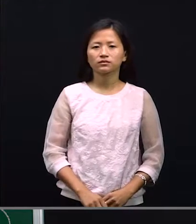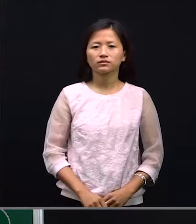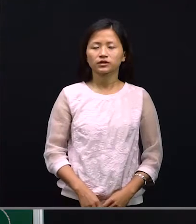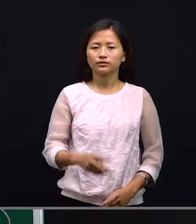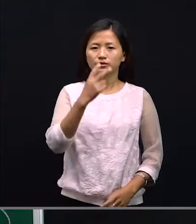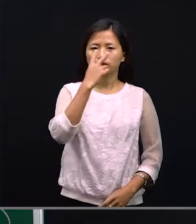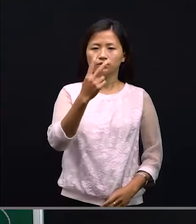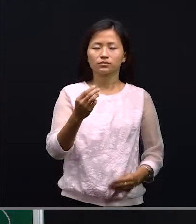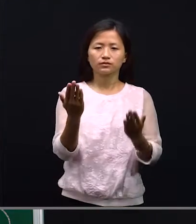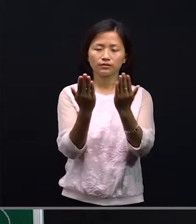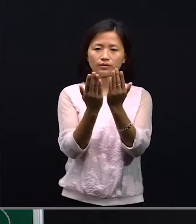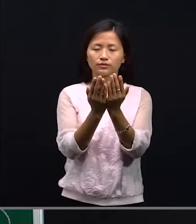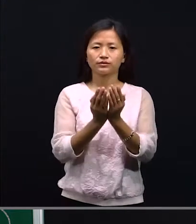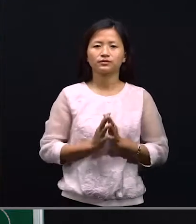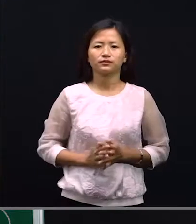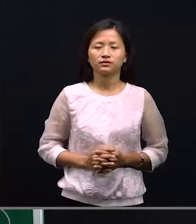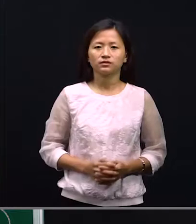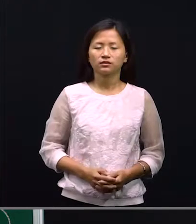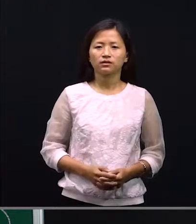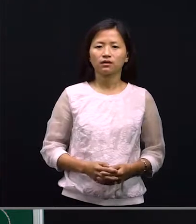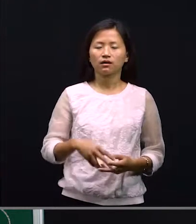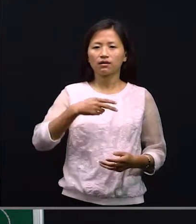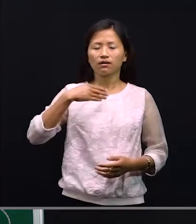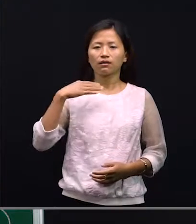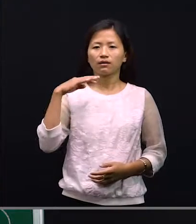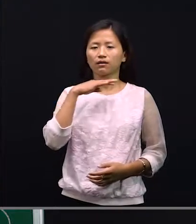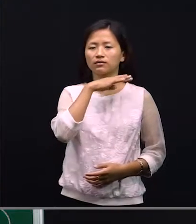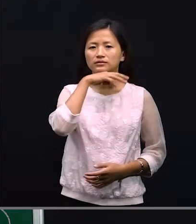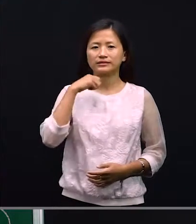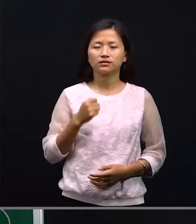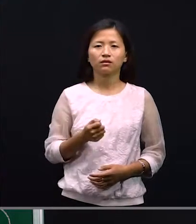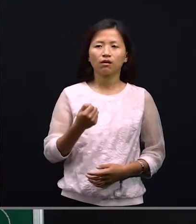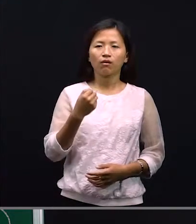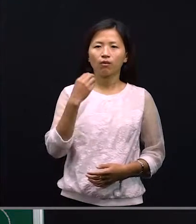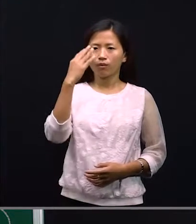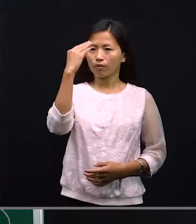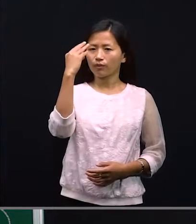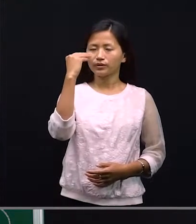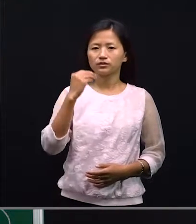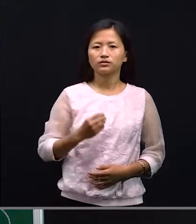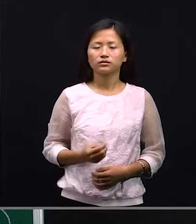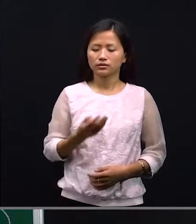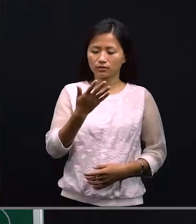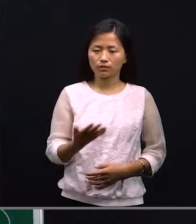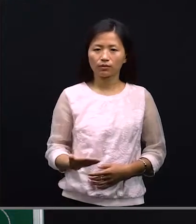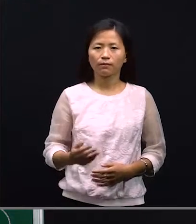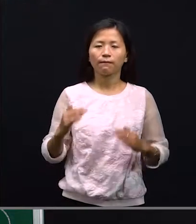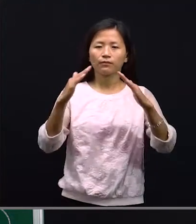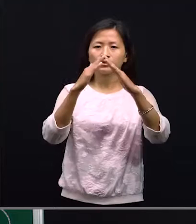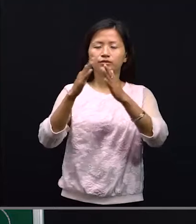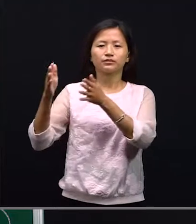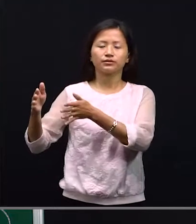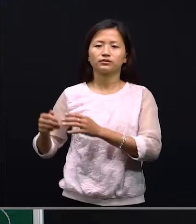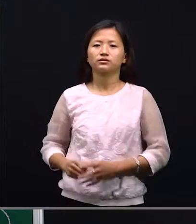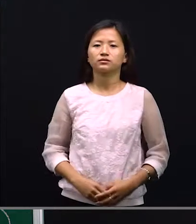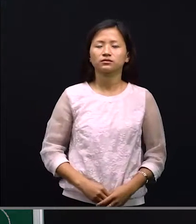you can see in your textbook, it is colored in orange. Okay, so those are the low mountain ranges. So some of the